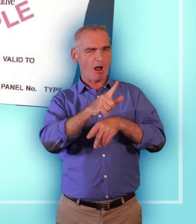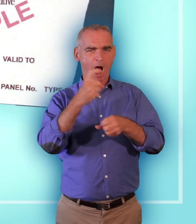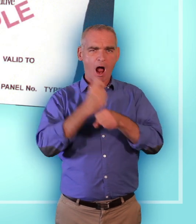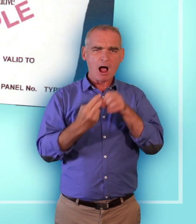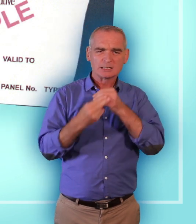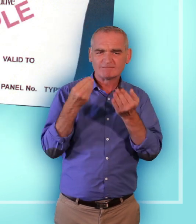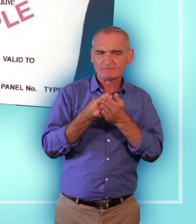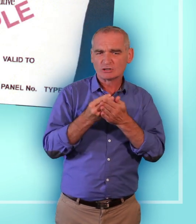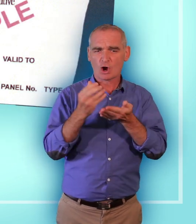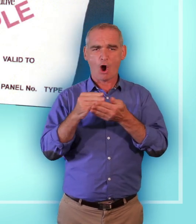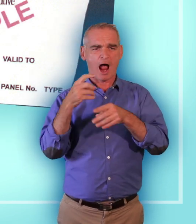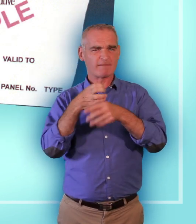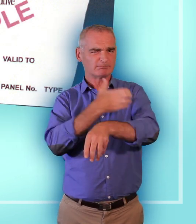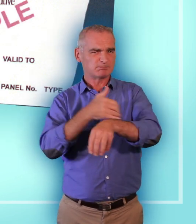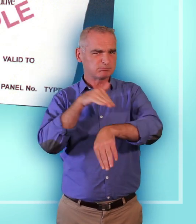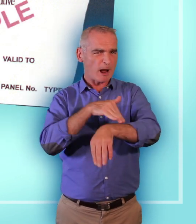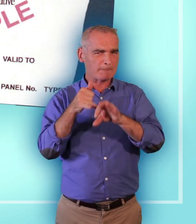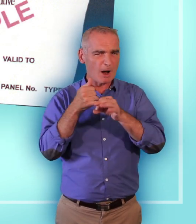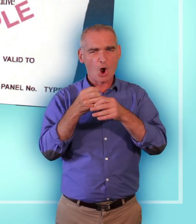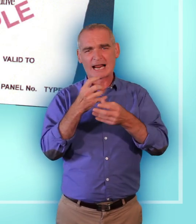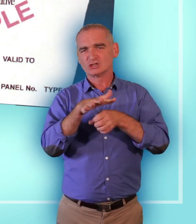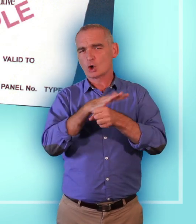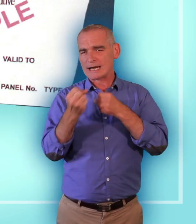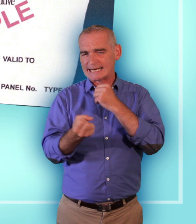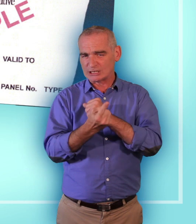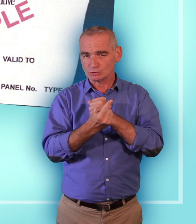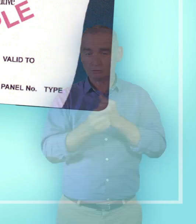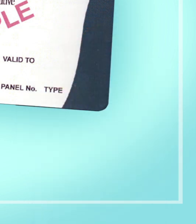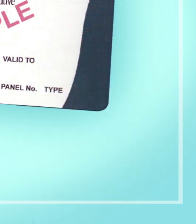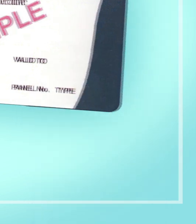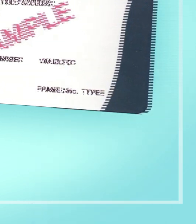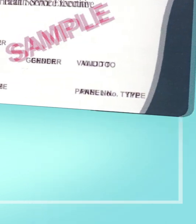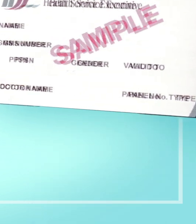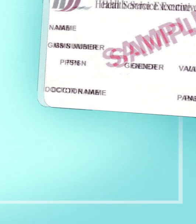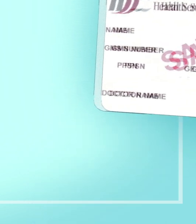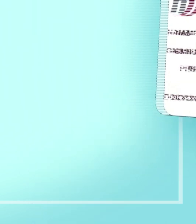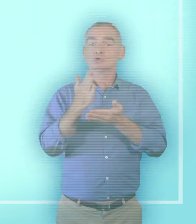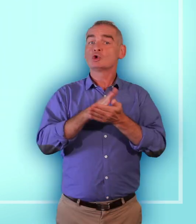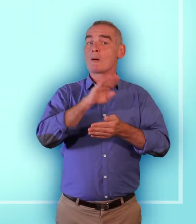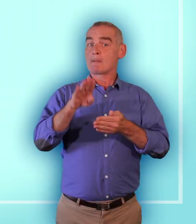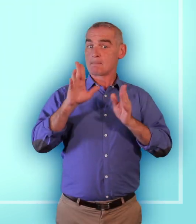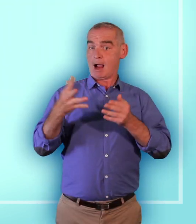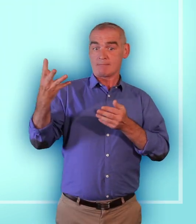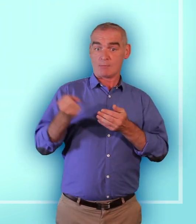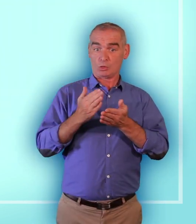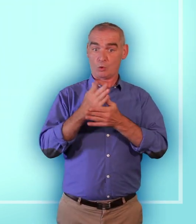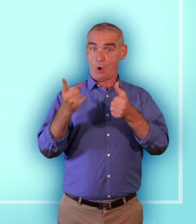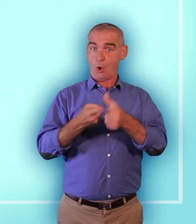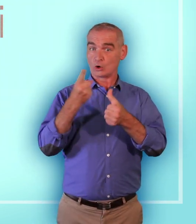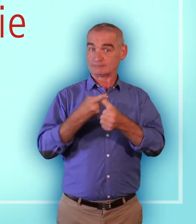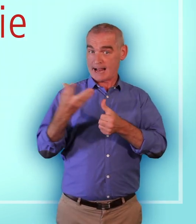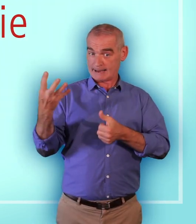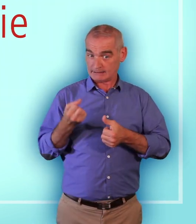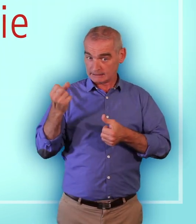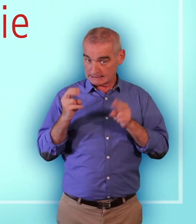for undue hardship related to your medical or social issues. Some people may also qualify under automatic entitlement.